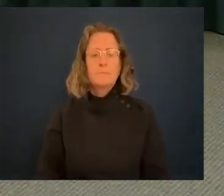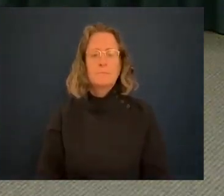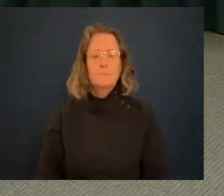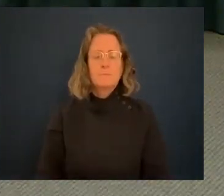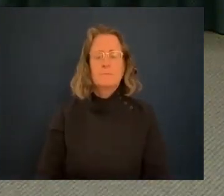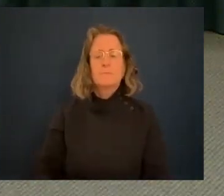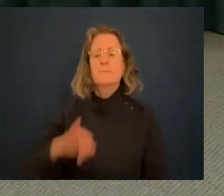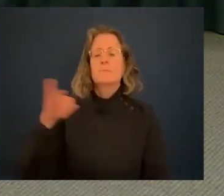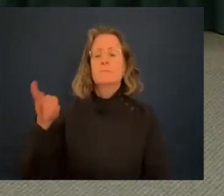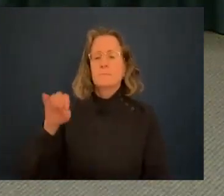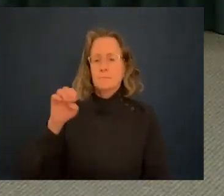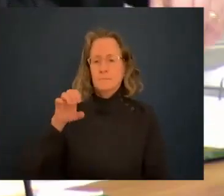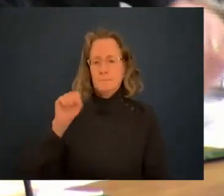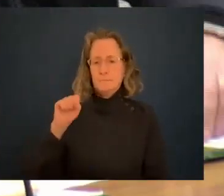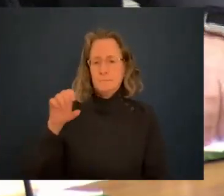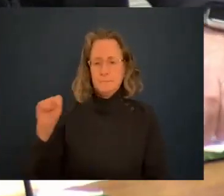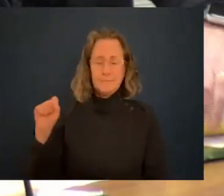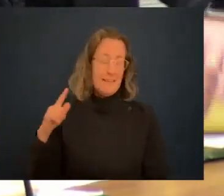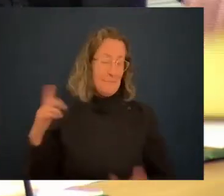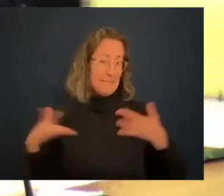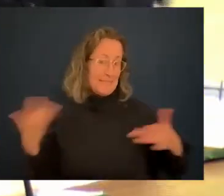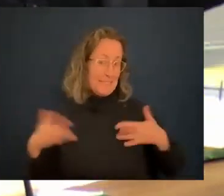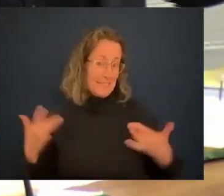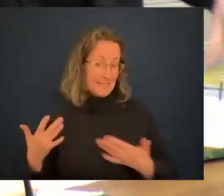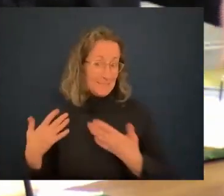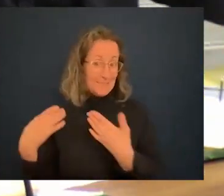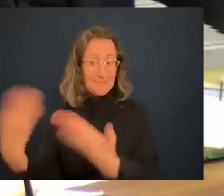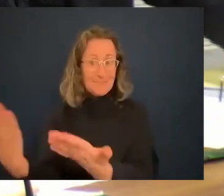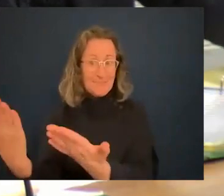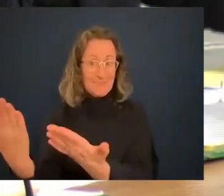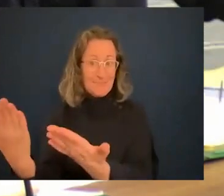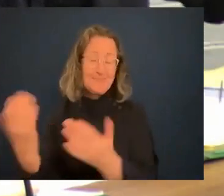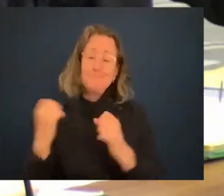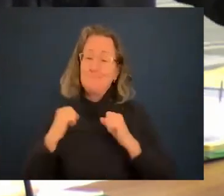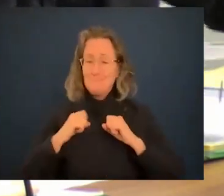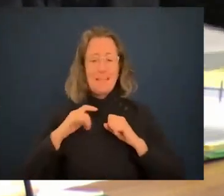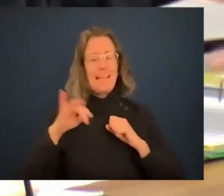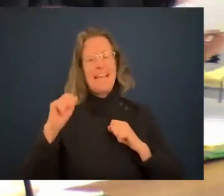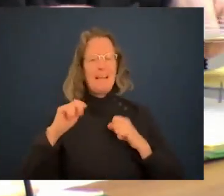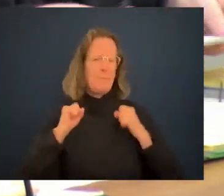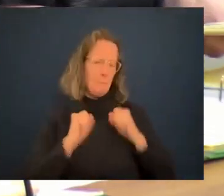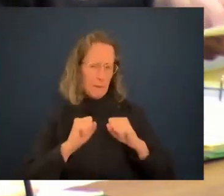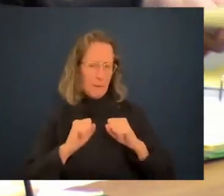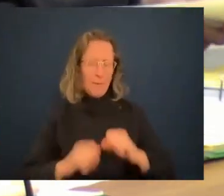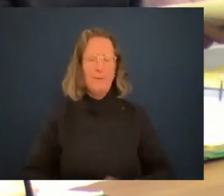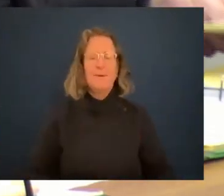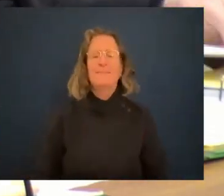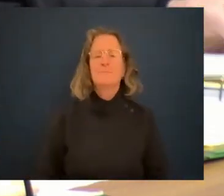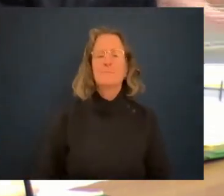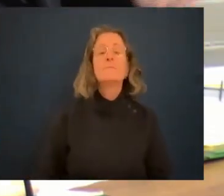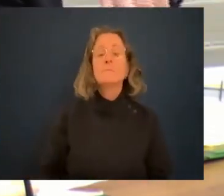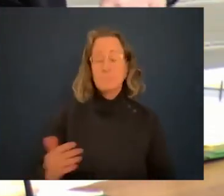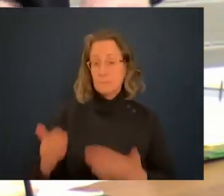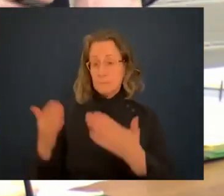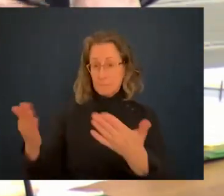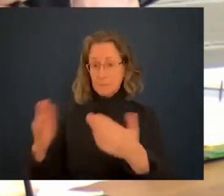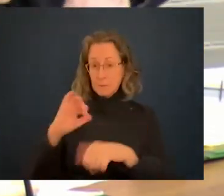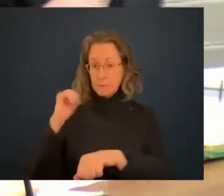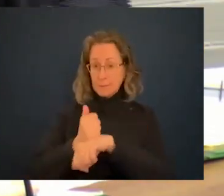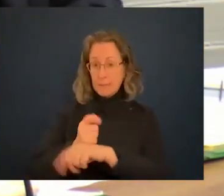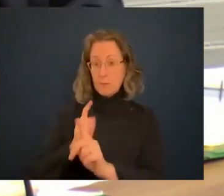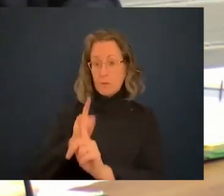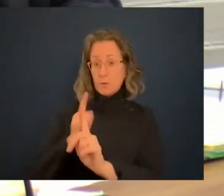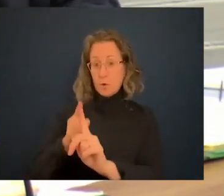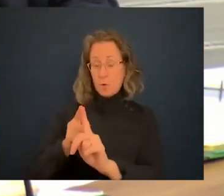oh great I'm excited to make this motion excited to make a motion great I mean that we set a goal of